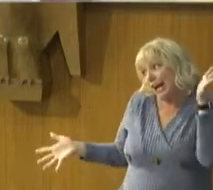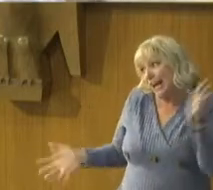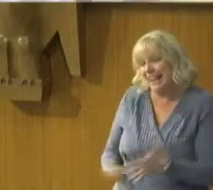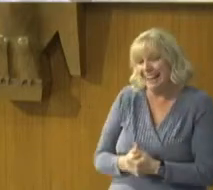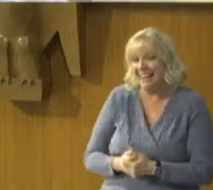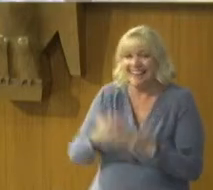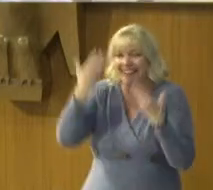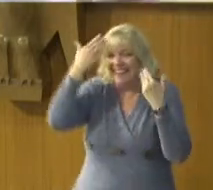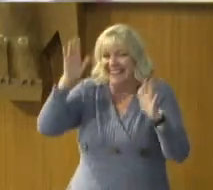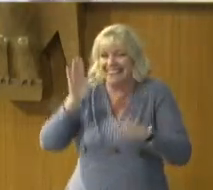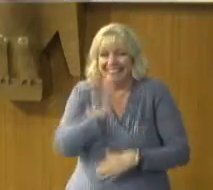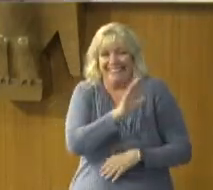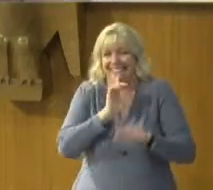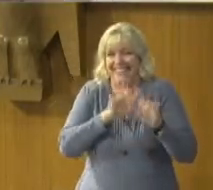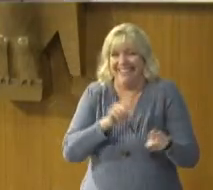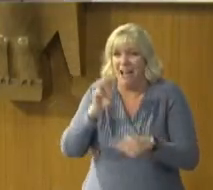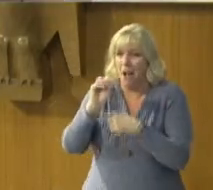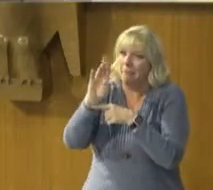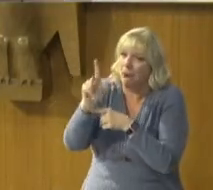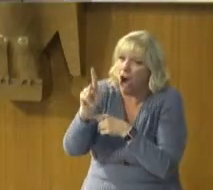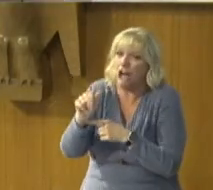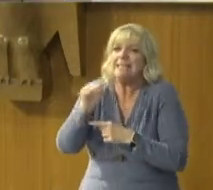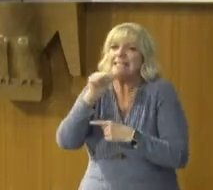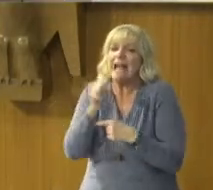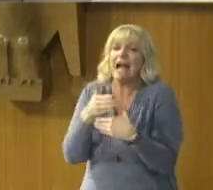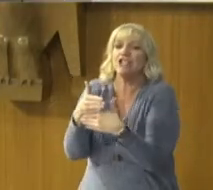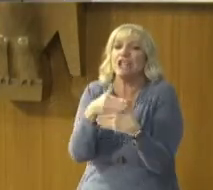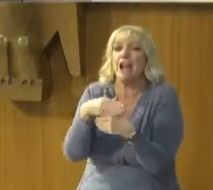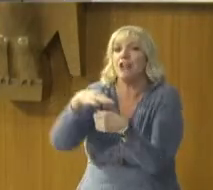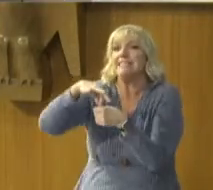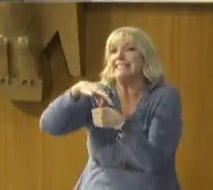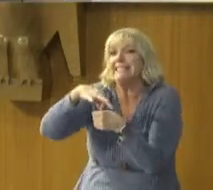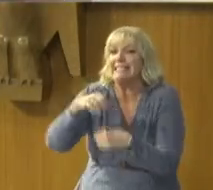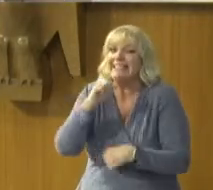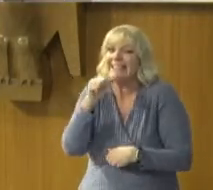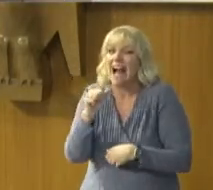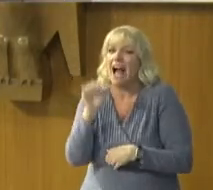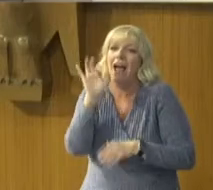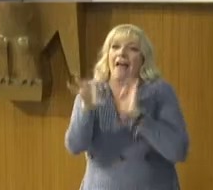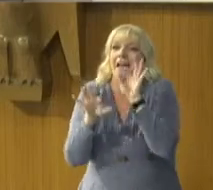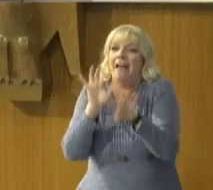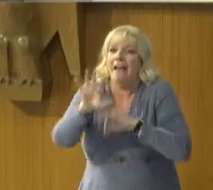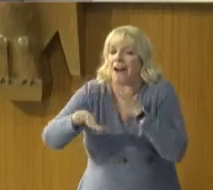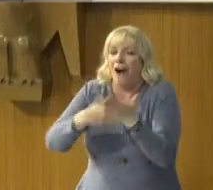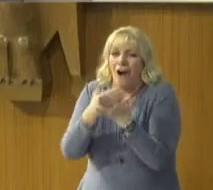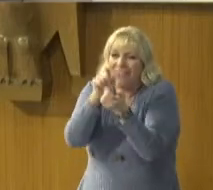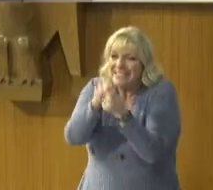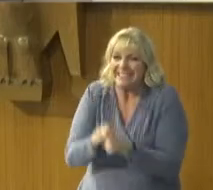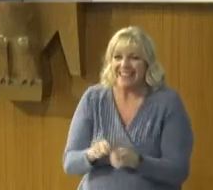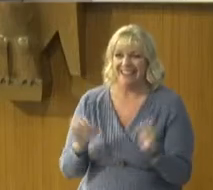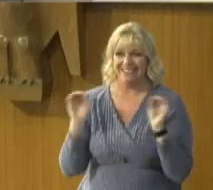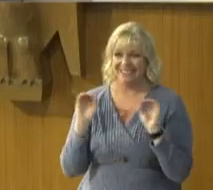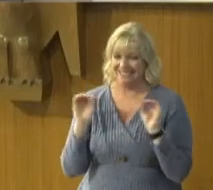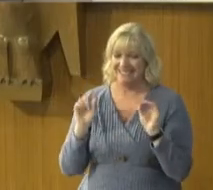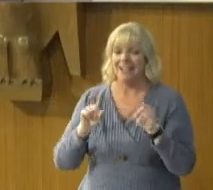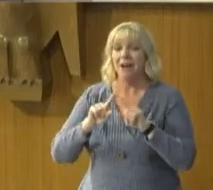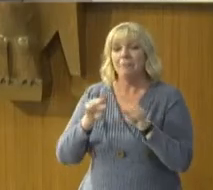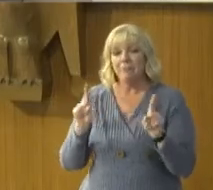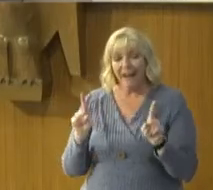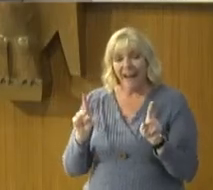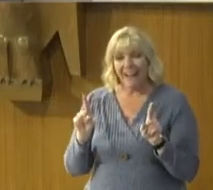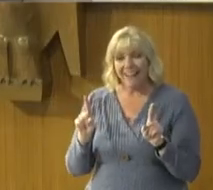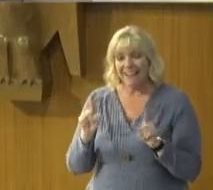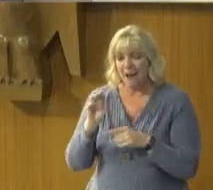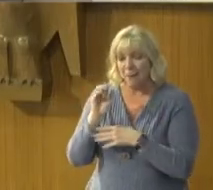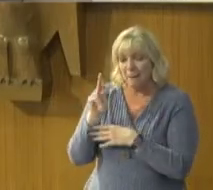We don't know, because Mark did not spill the tea. We don't have the details. But what he does suggest is that the ending of